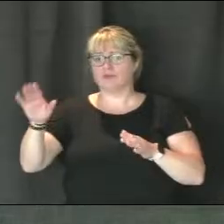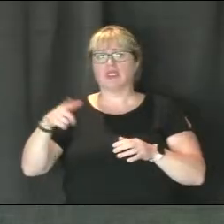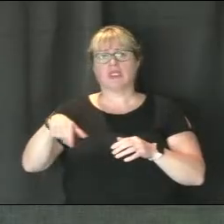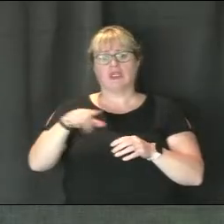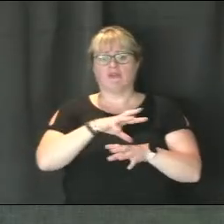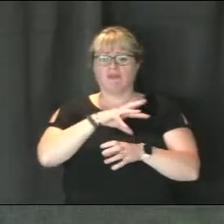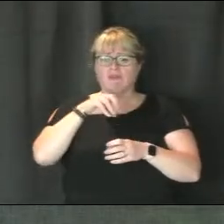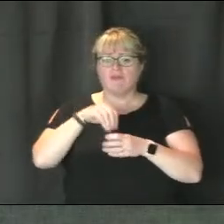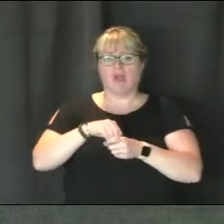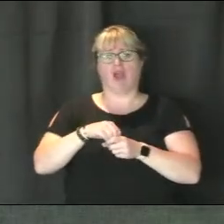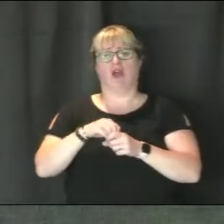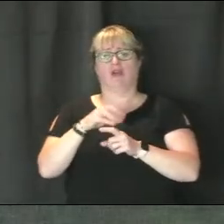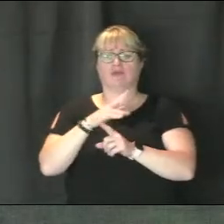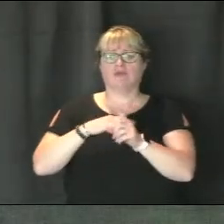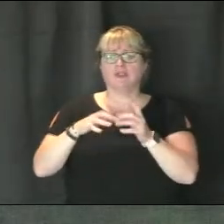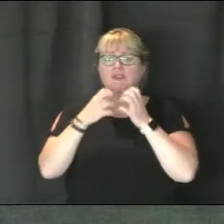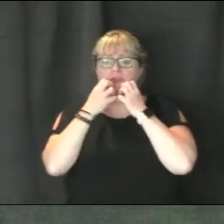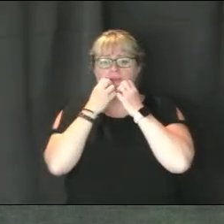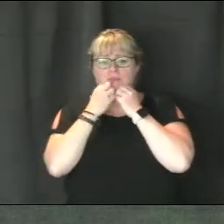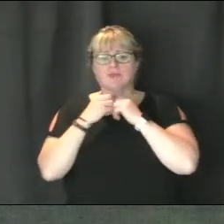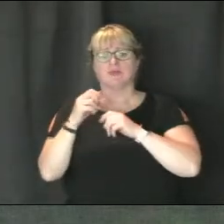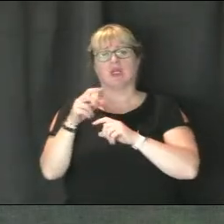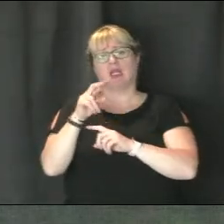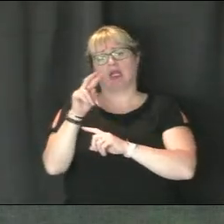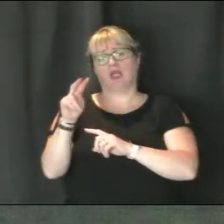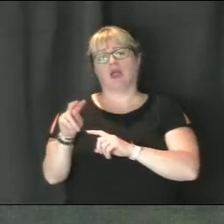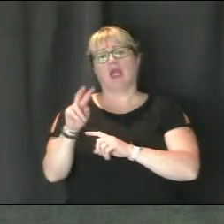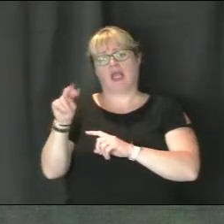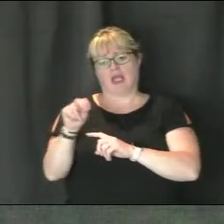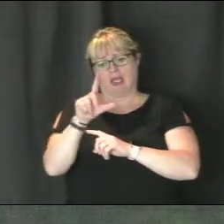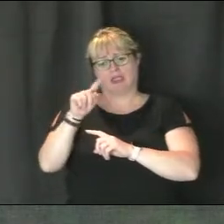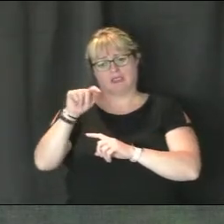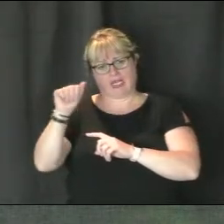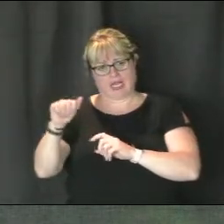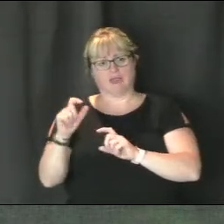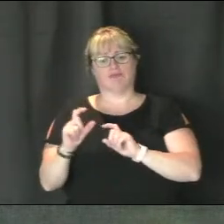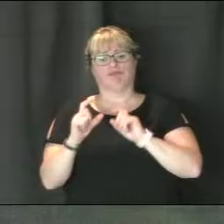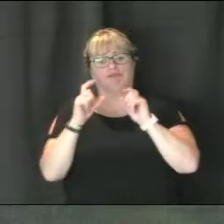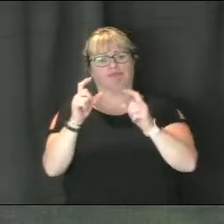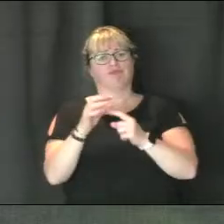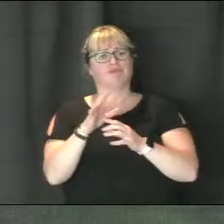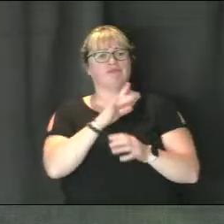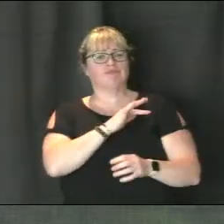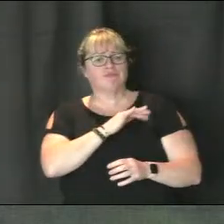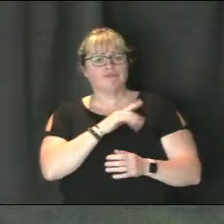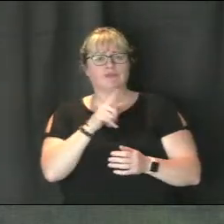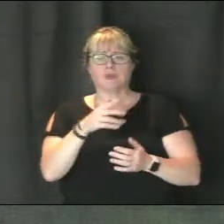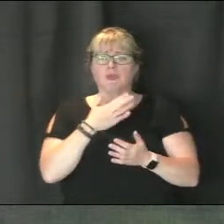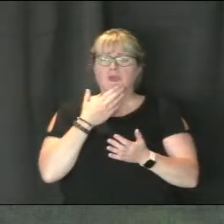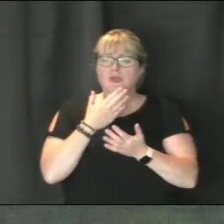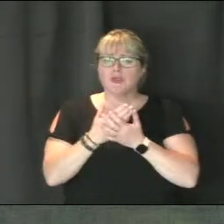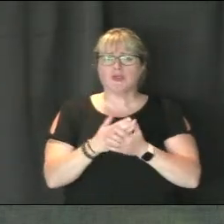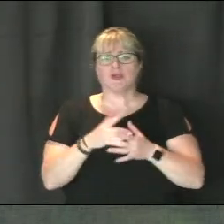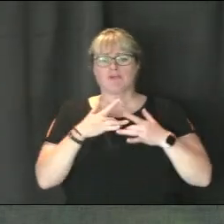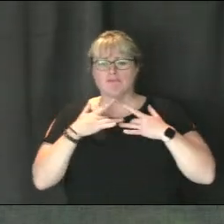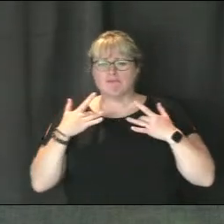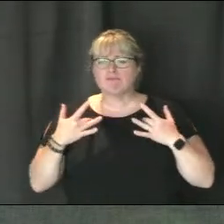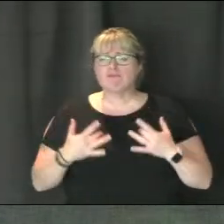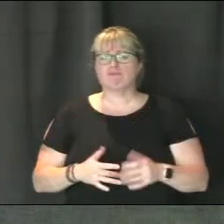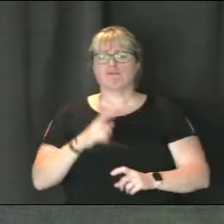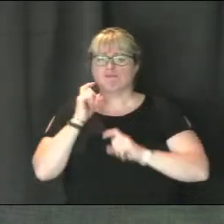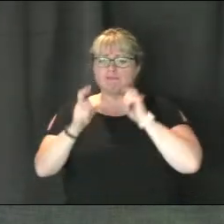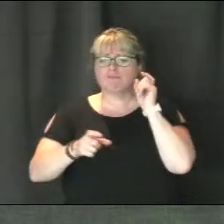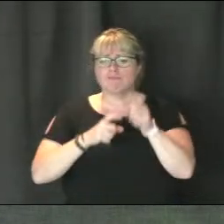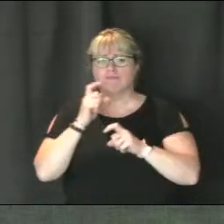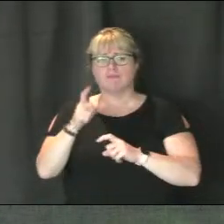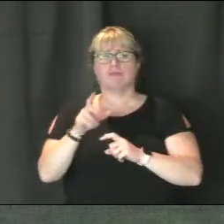received from Newfoundland and Labrador Teachings Association Special Recognition Award for outstanding personal contribution and achievement in